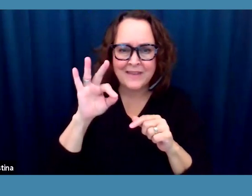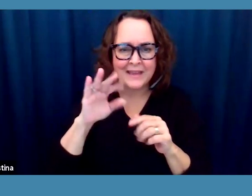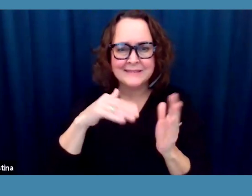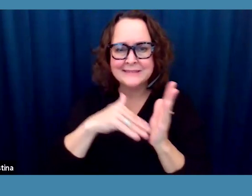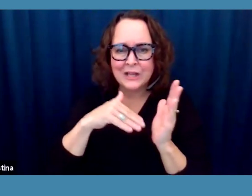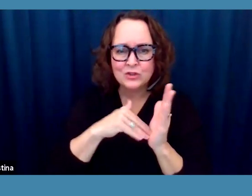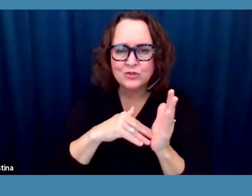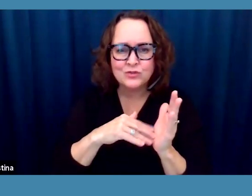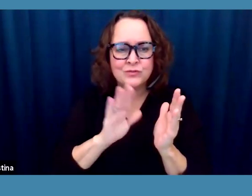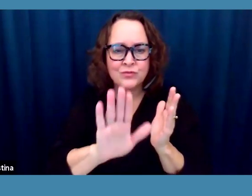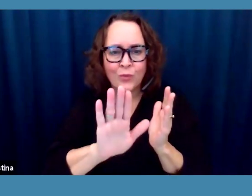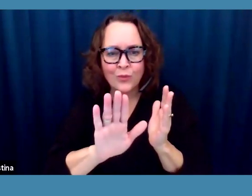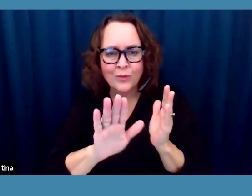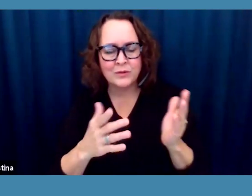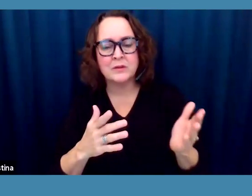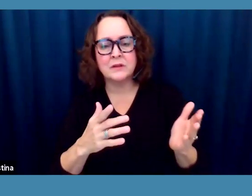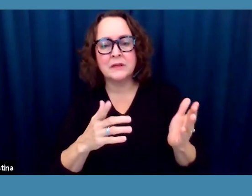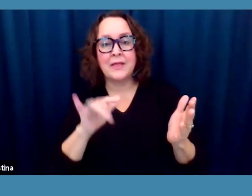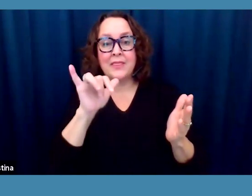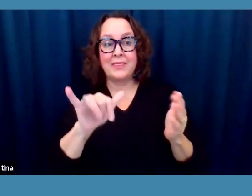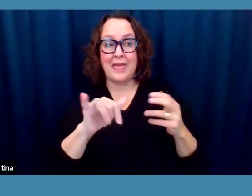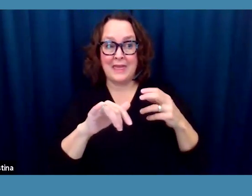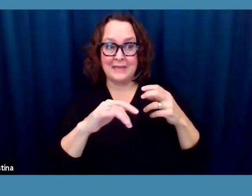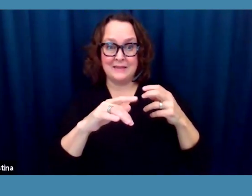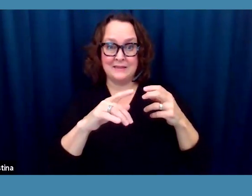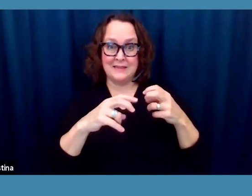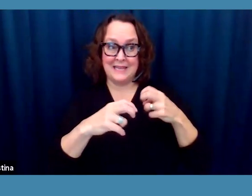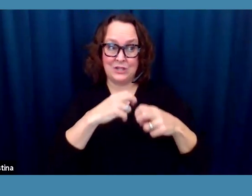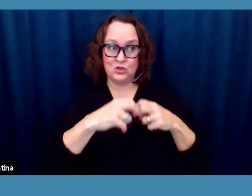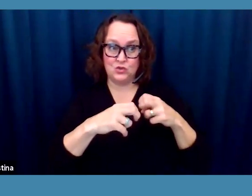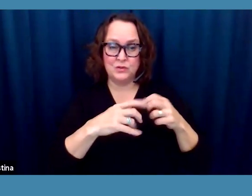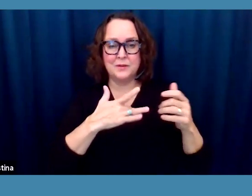of issues that may come up are broad ranging